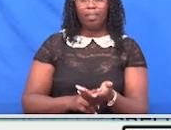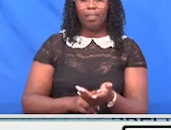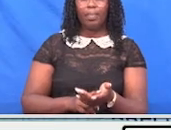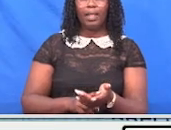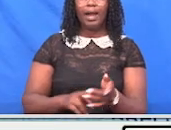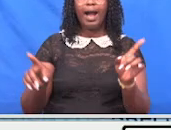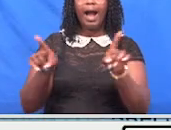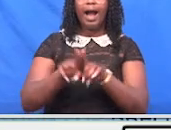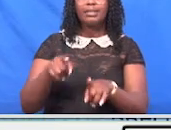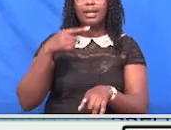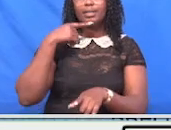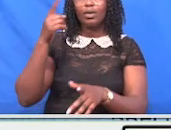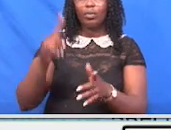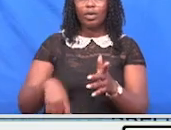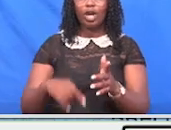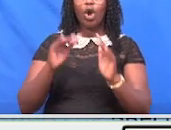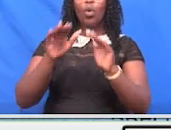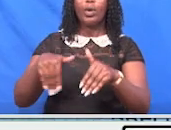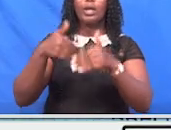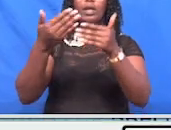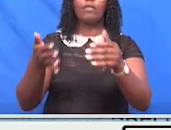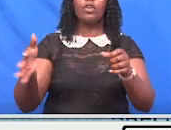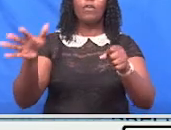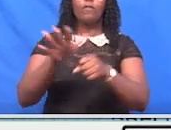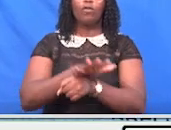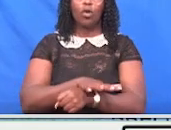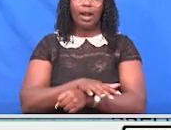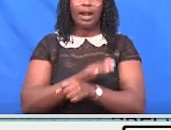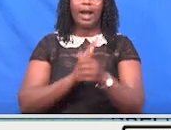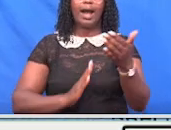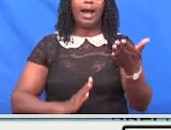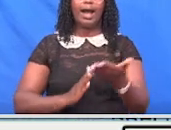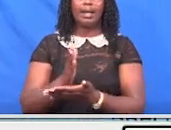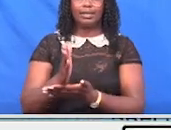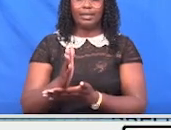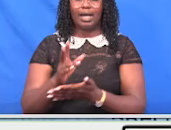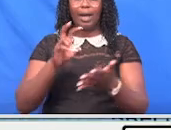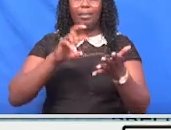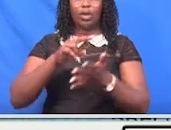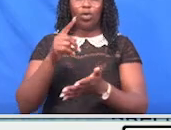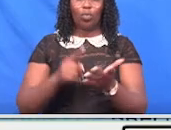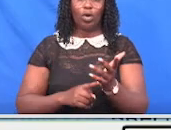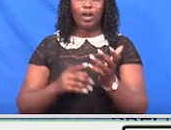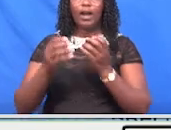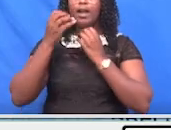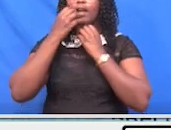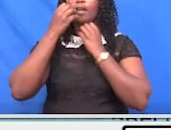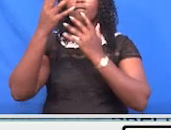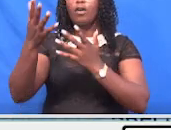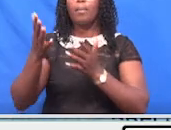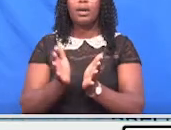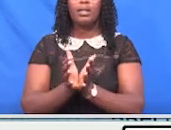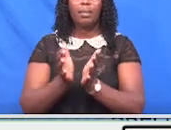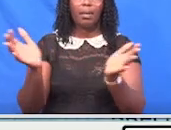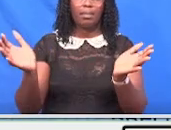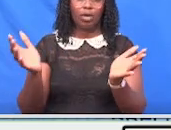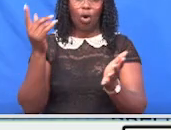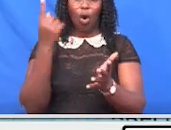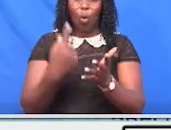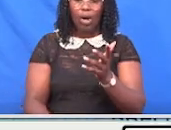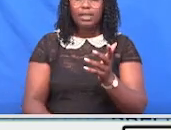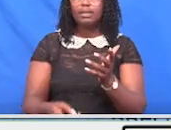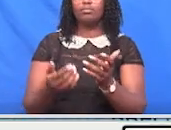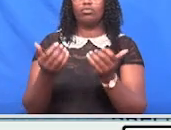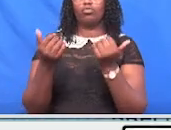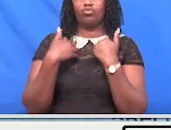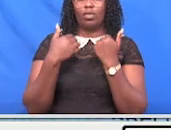I've said, we are giving you exclusive rights. Yes, yes. So we have to inform the public what is almost going to the register. So